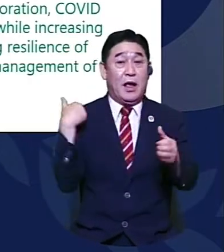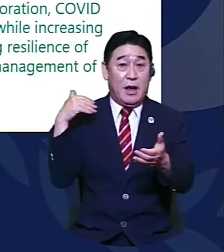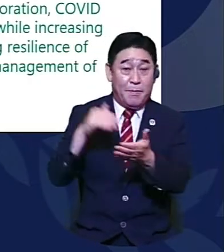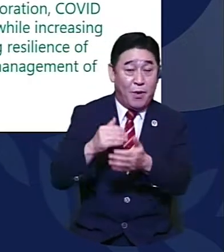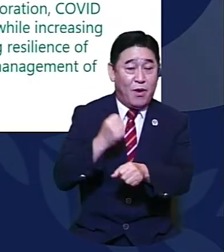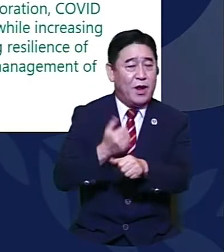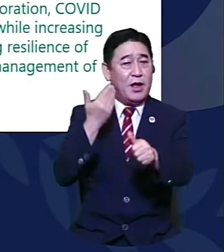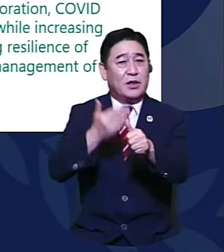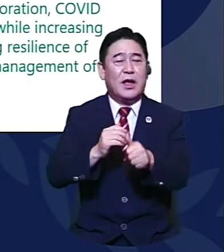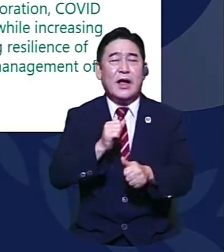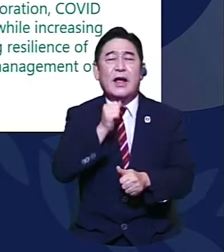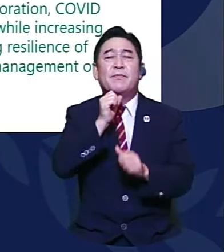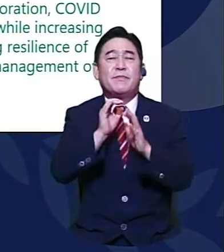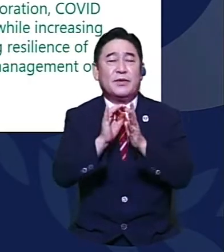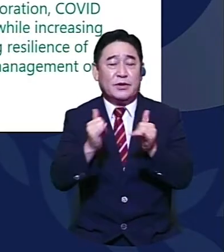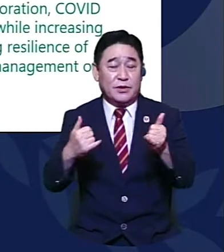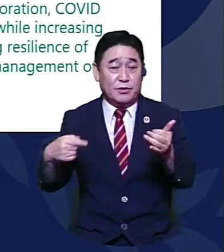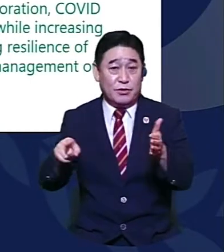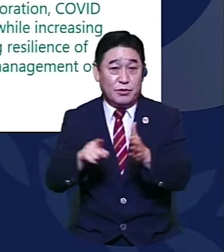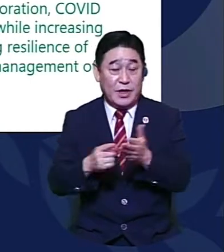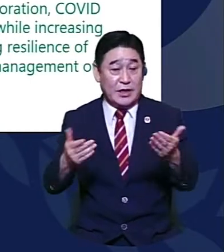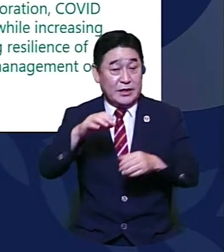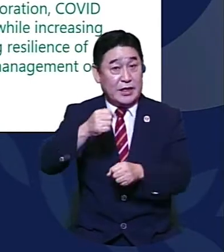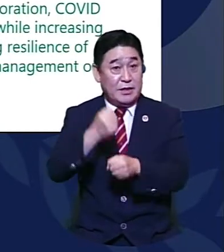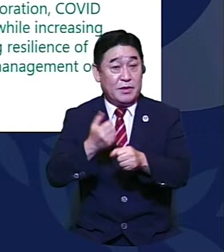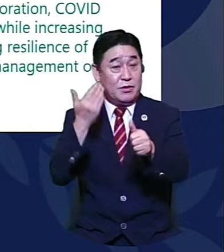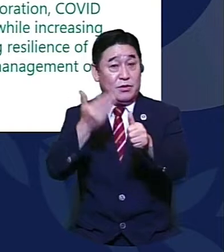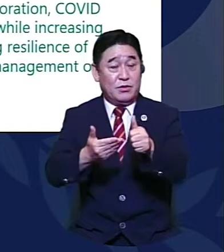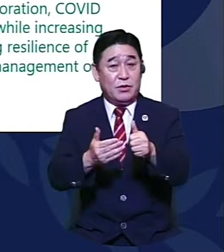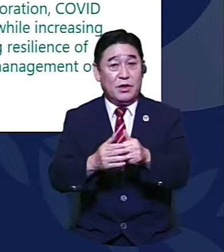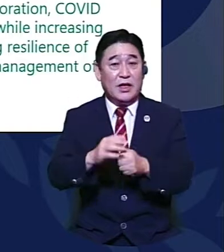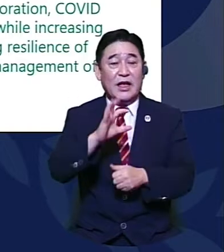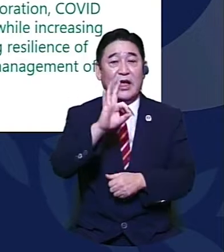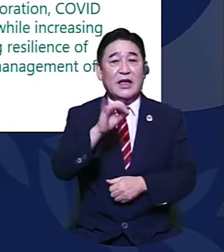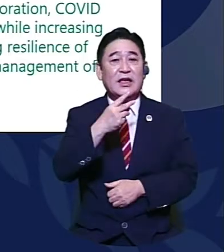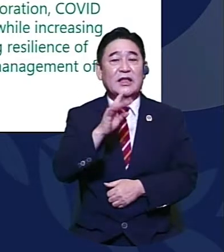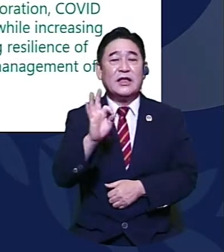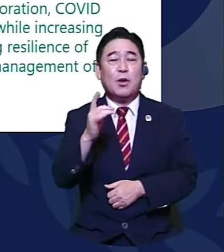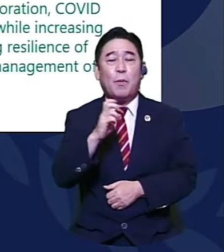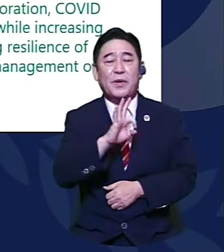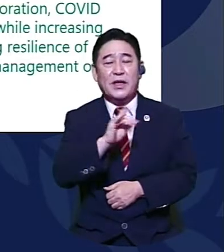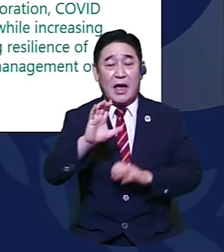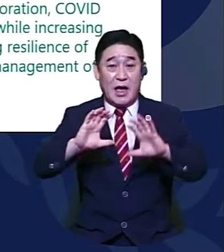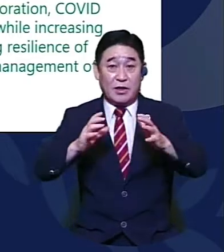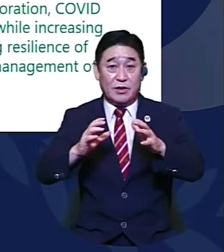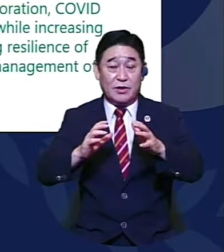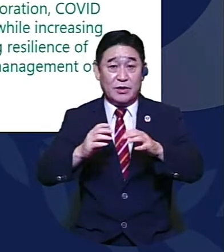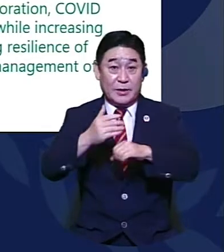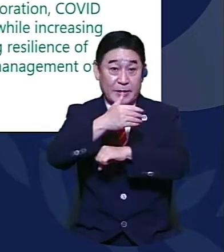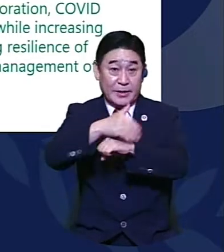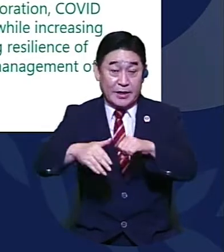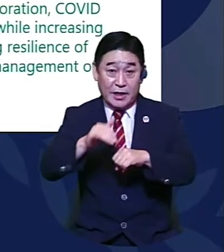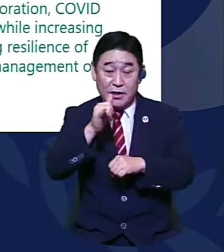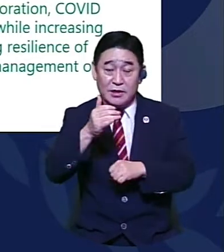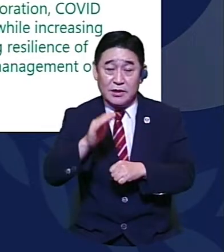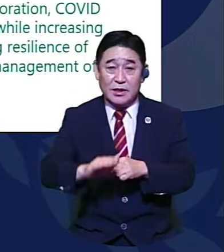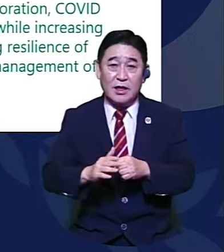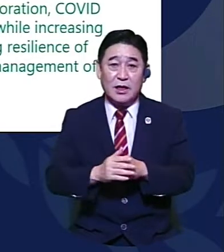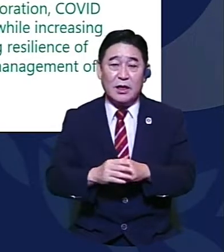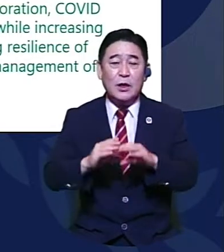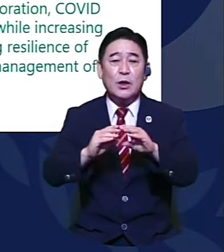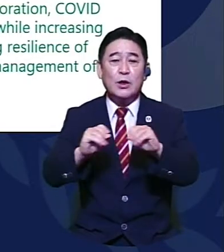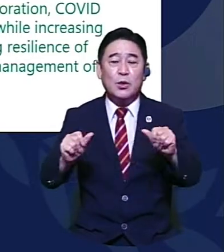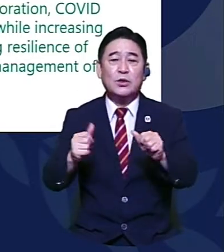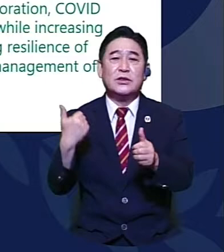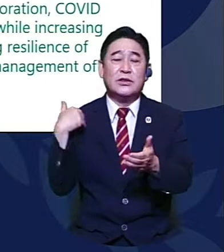we have a project about to start in Ethiopia, which is all about restoring degraded ecosystems, and part of the goals